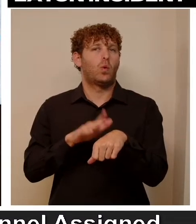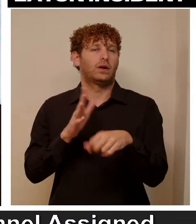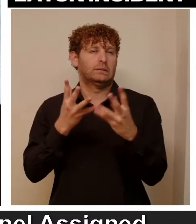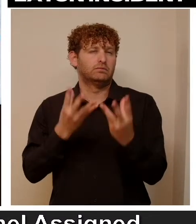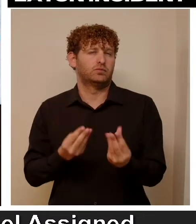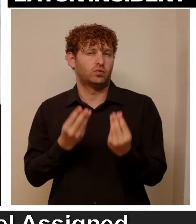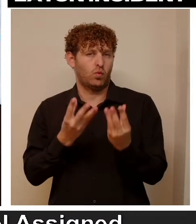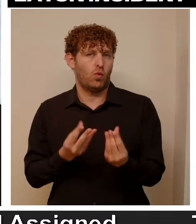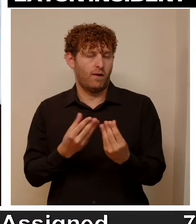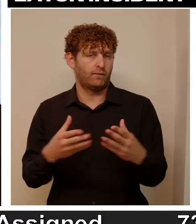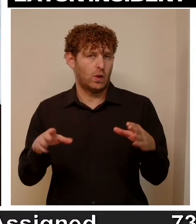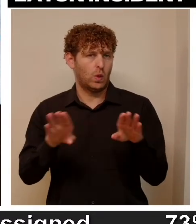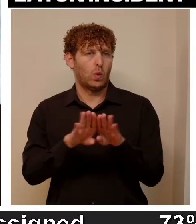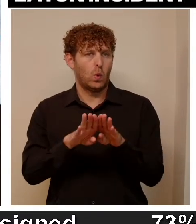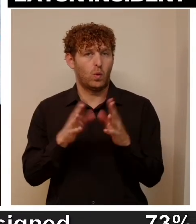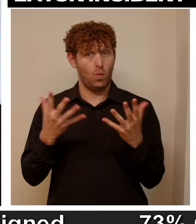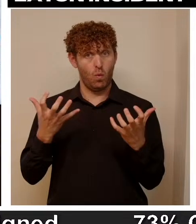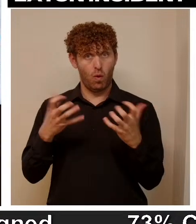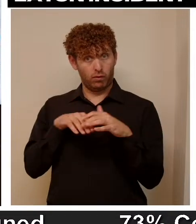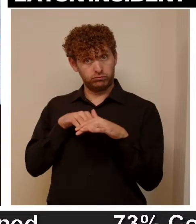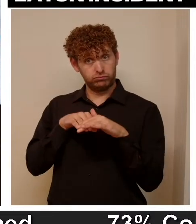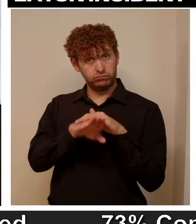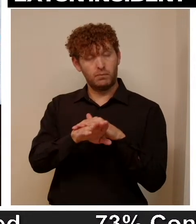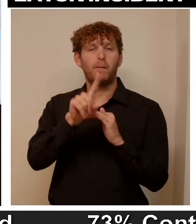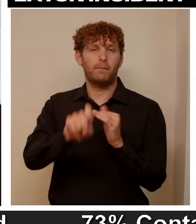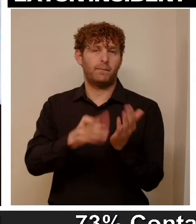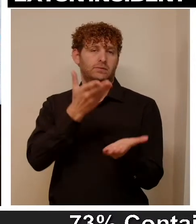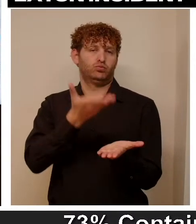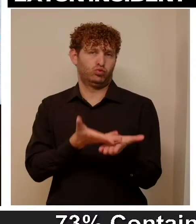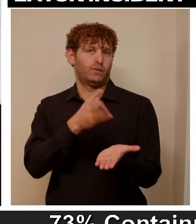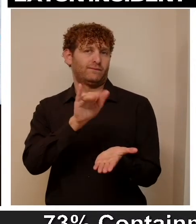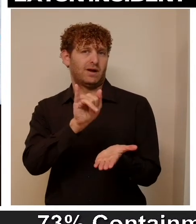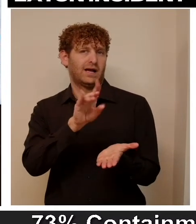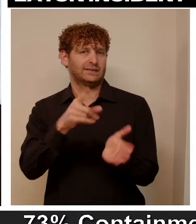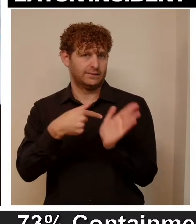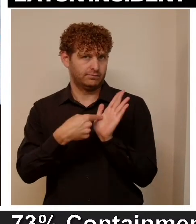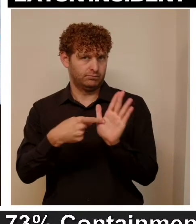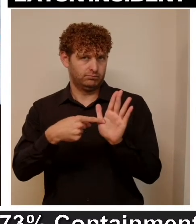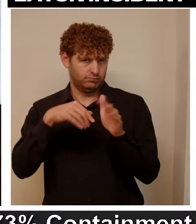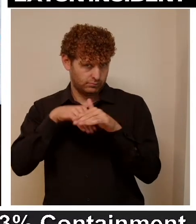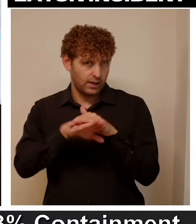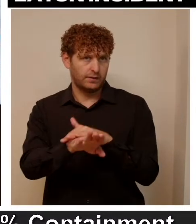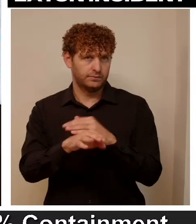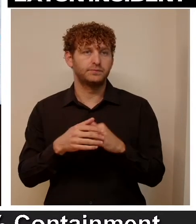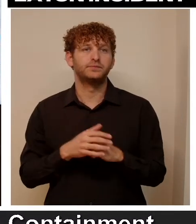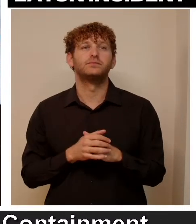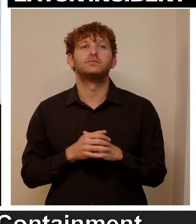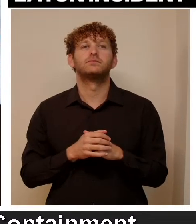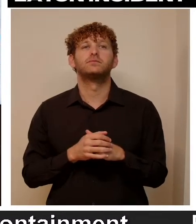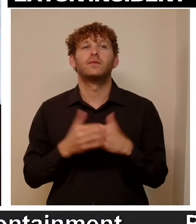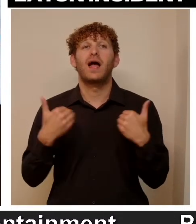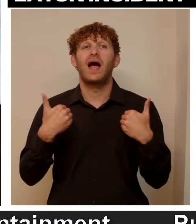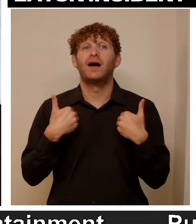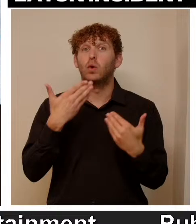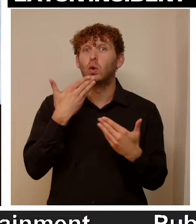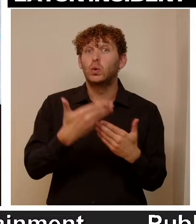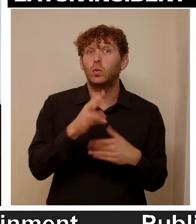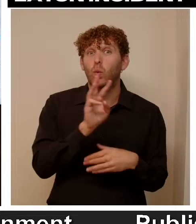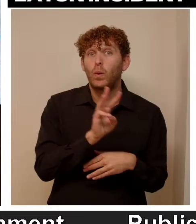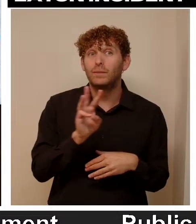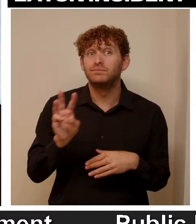must show ID to get in those areas. A good website to check to see if it's warning